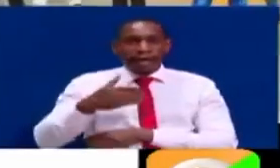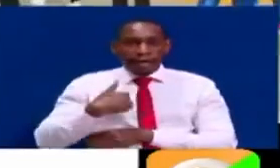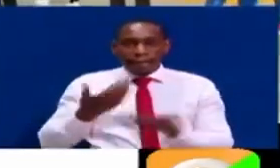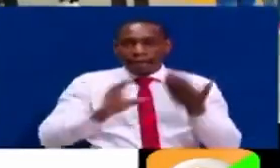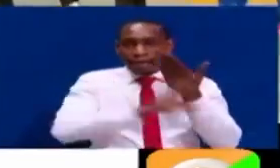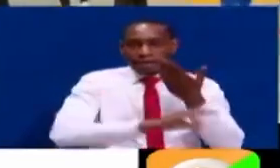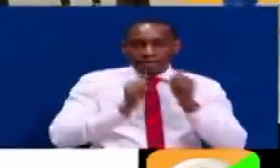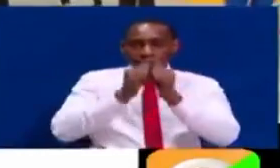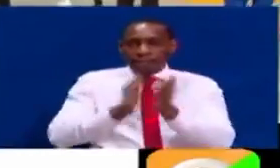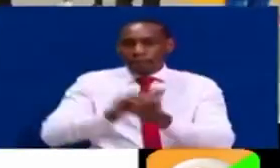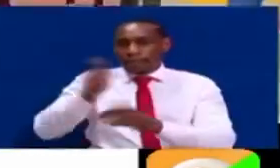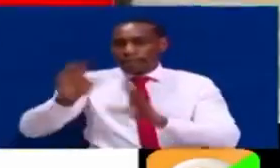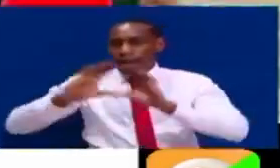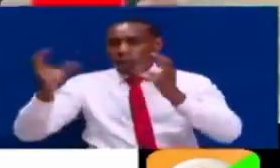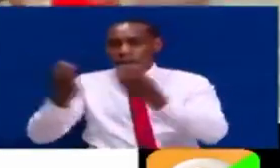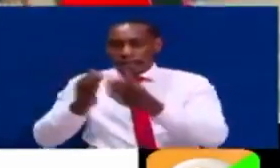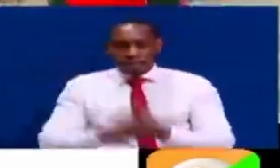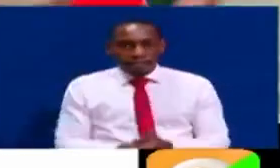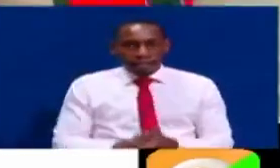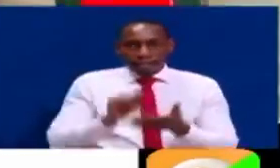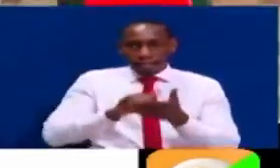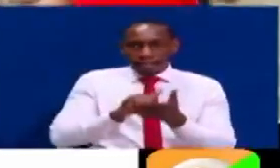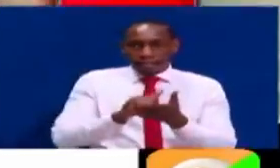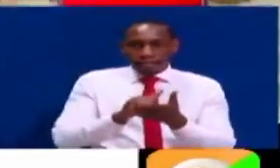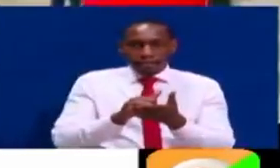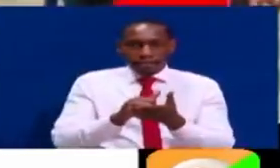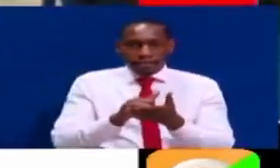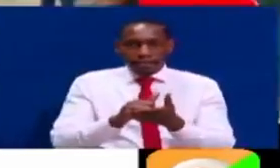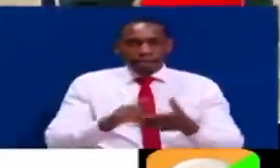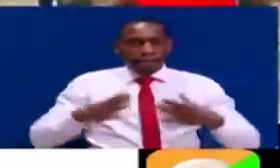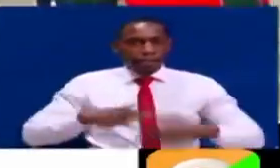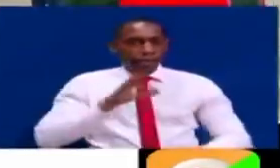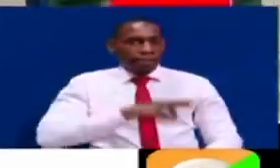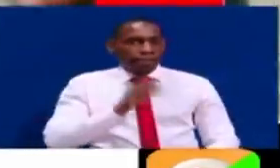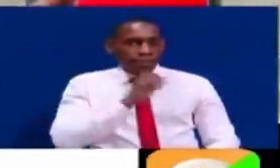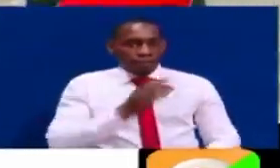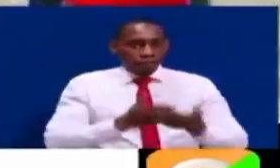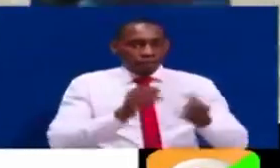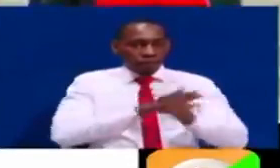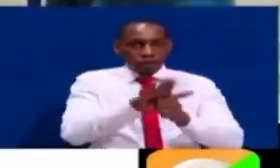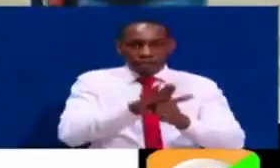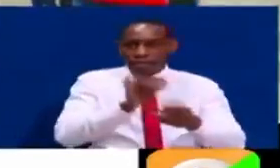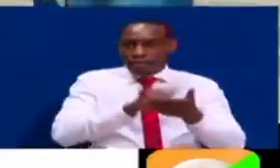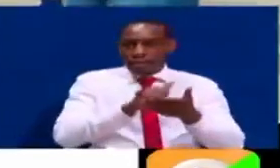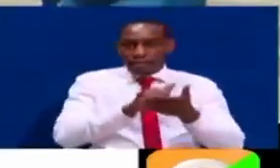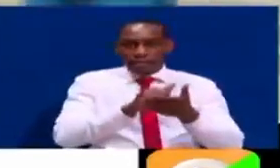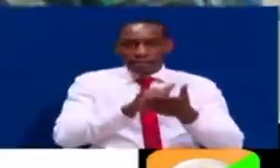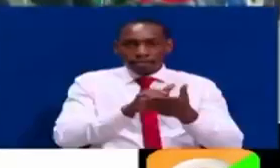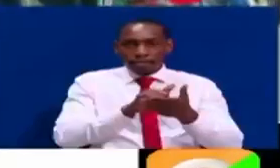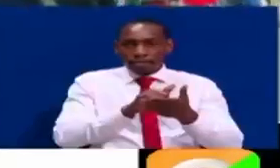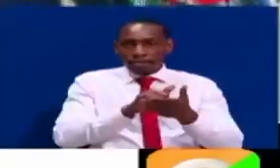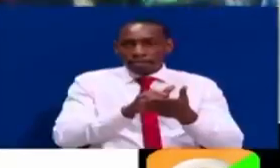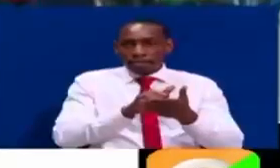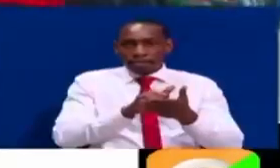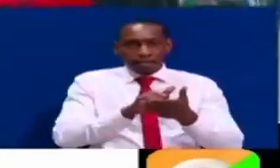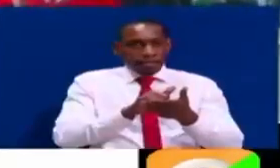country alongside the rest of the world. That some fat cats have benefited from the COVID-19 billions is such a low, yet